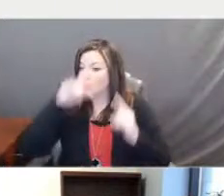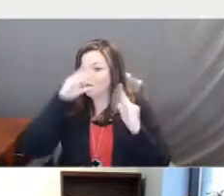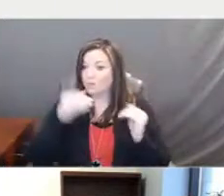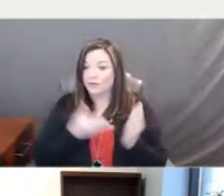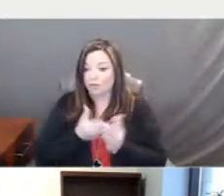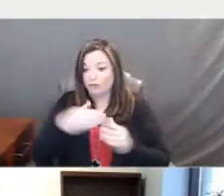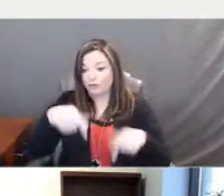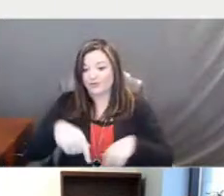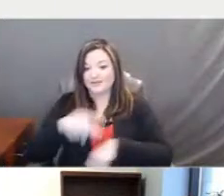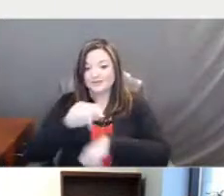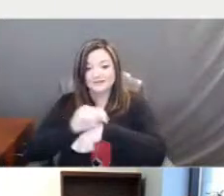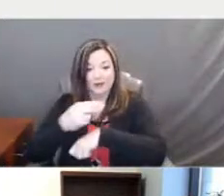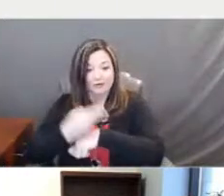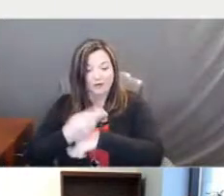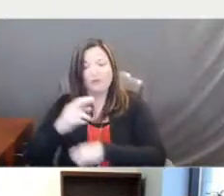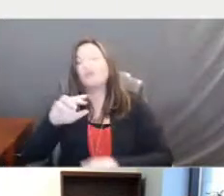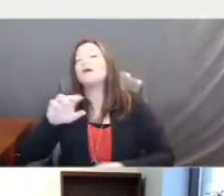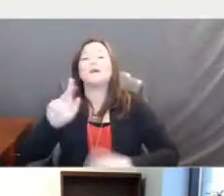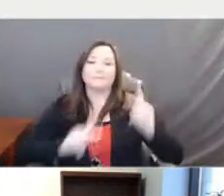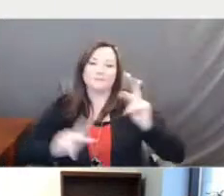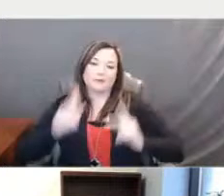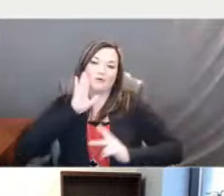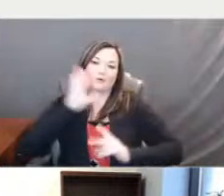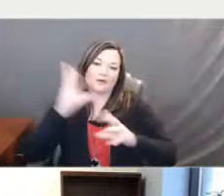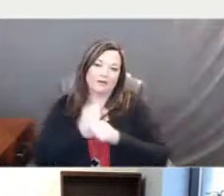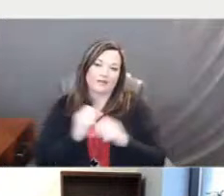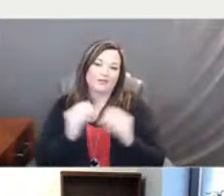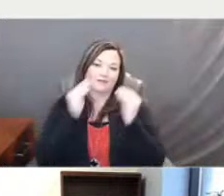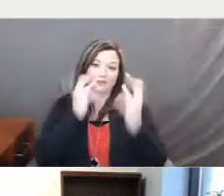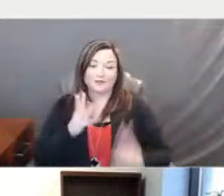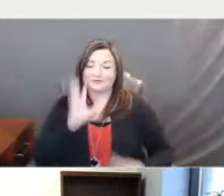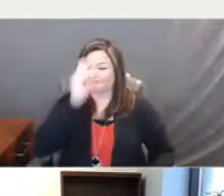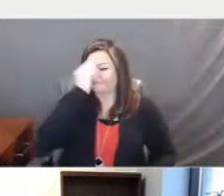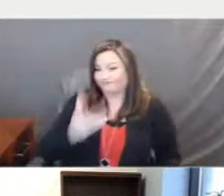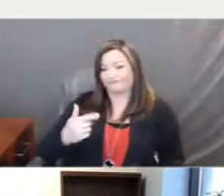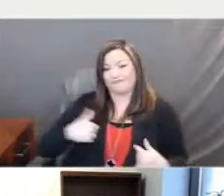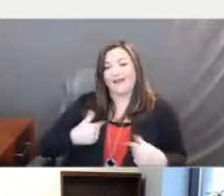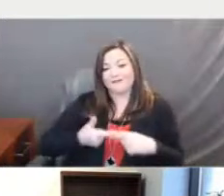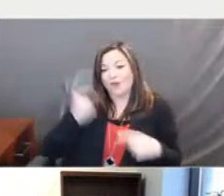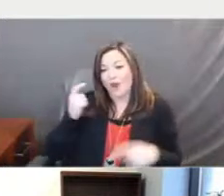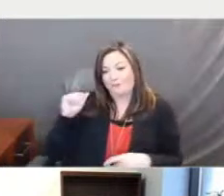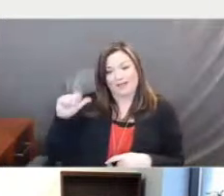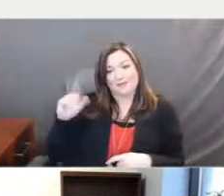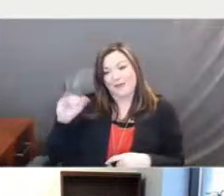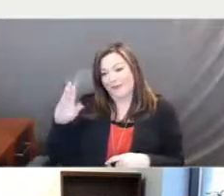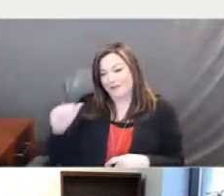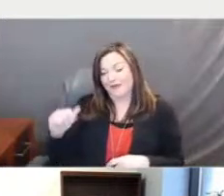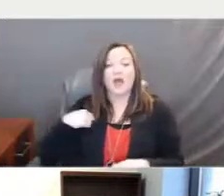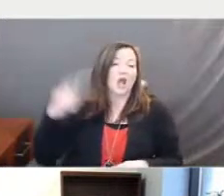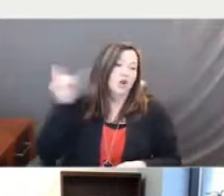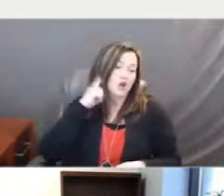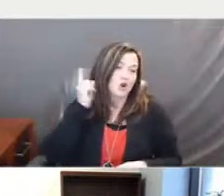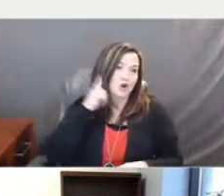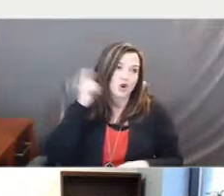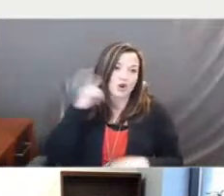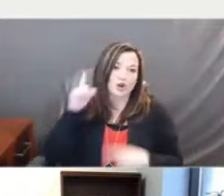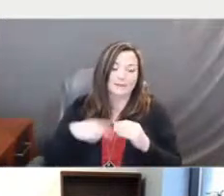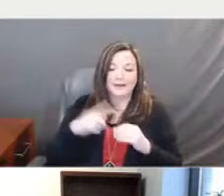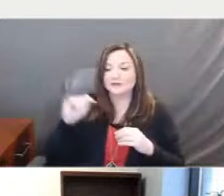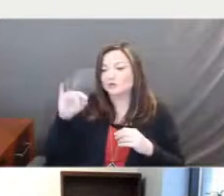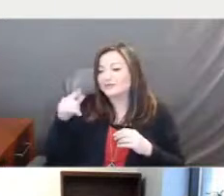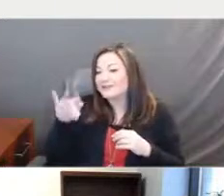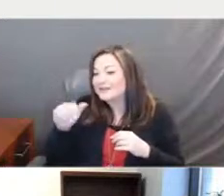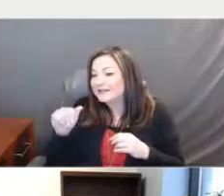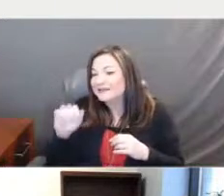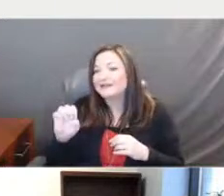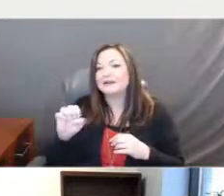hall, folks will get the information that they need. And trust me, I'm a native from Alabama. I grew up hearing about Tuskegee. I lived in Mobile, so